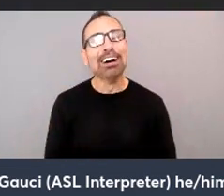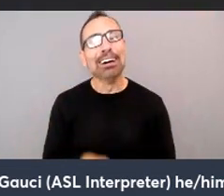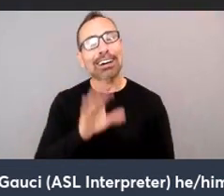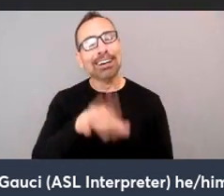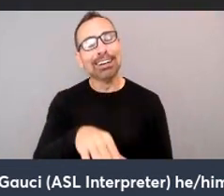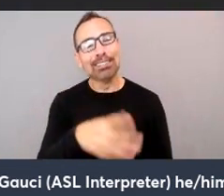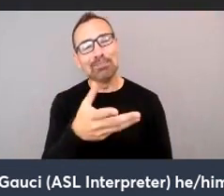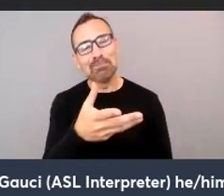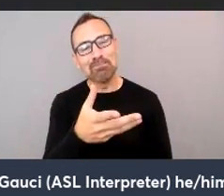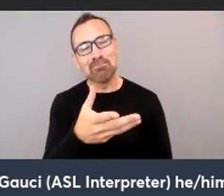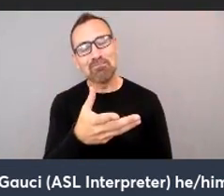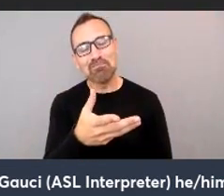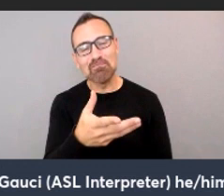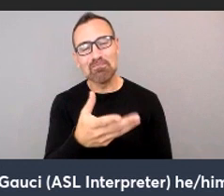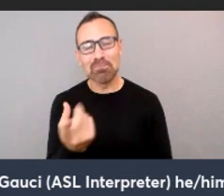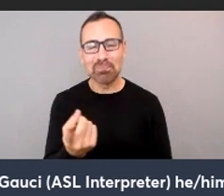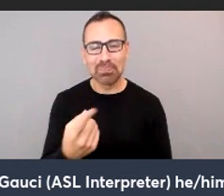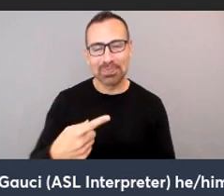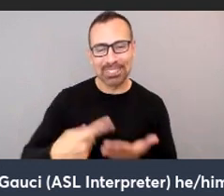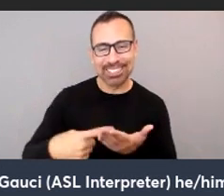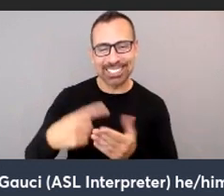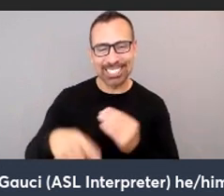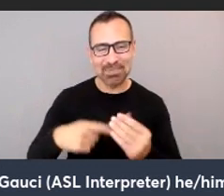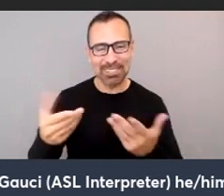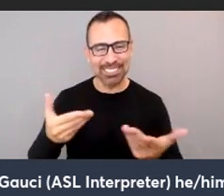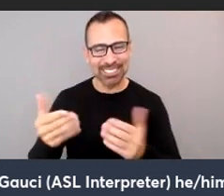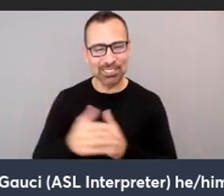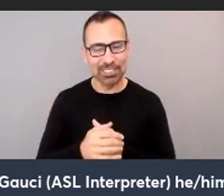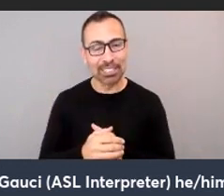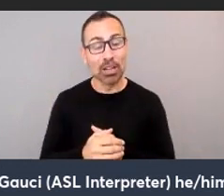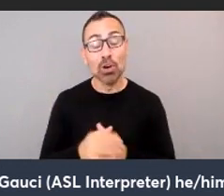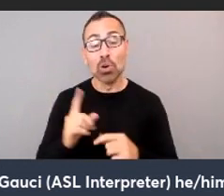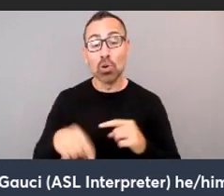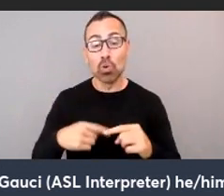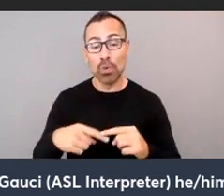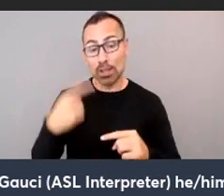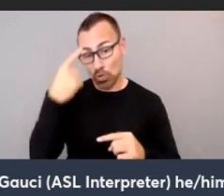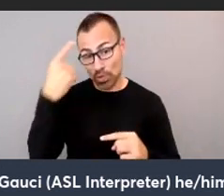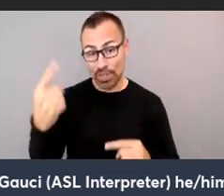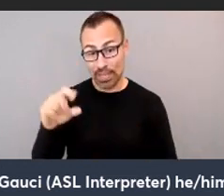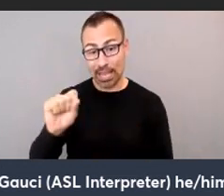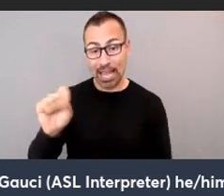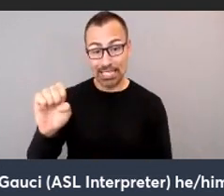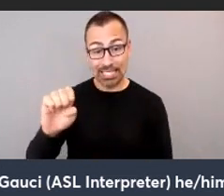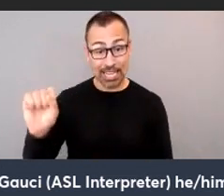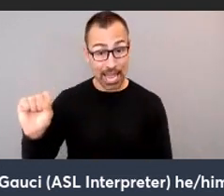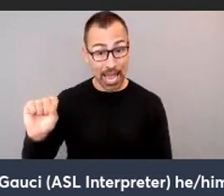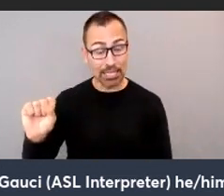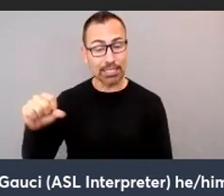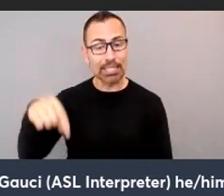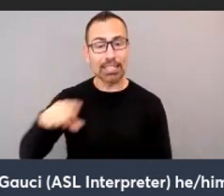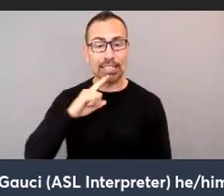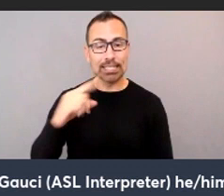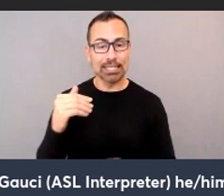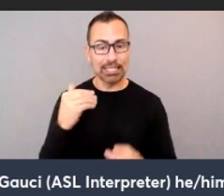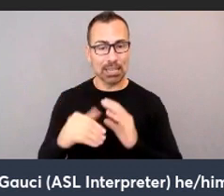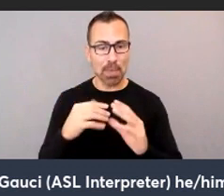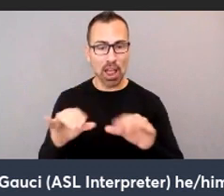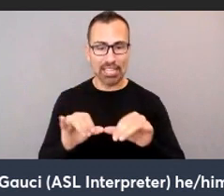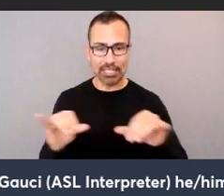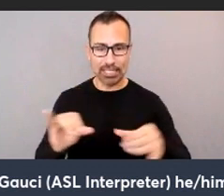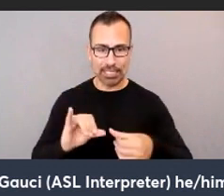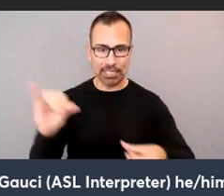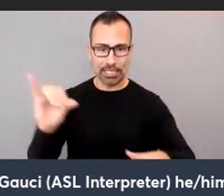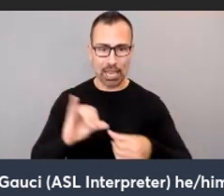just to talk about the service itself, basically, when you think simple email service, what this is email at scale